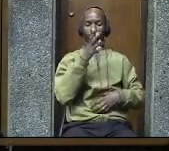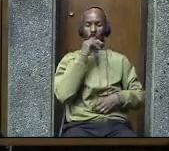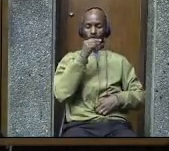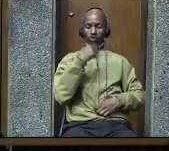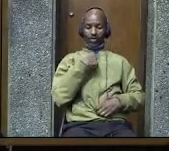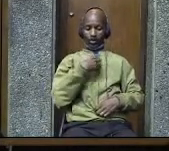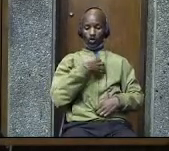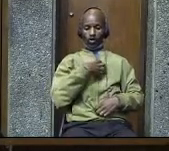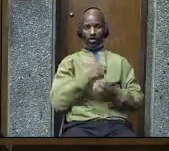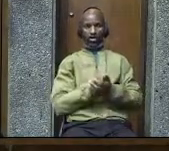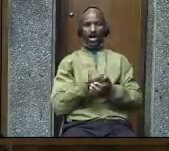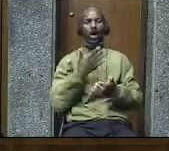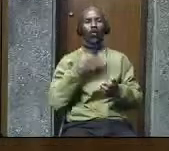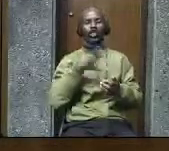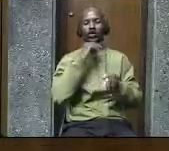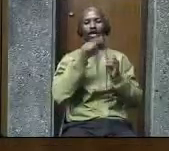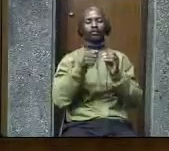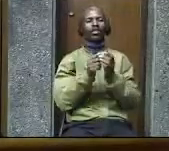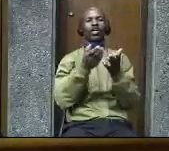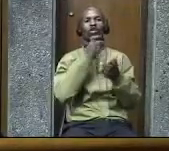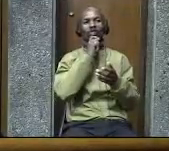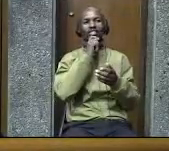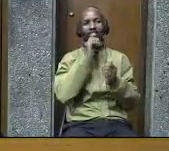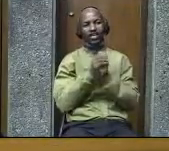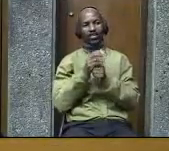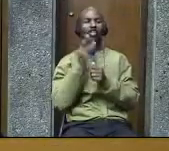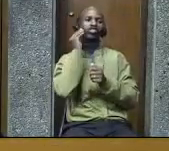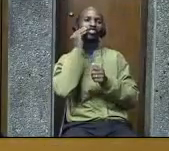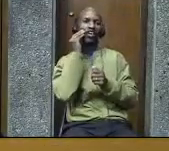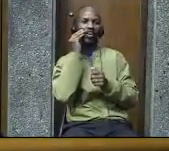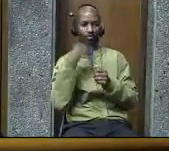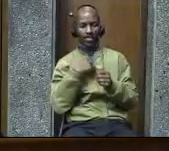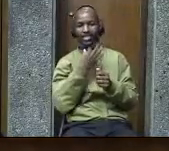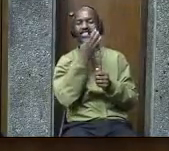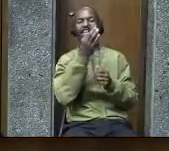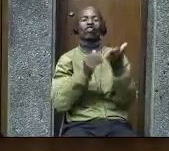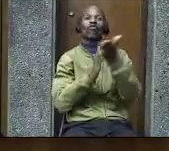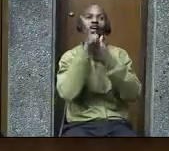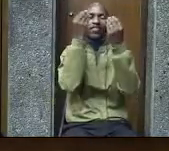ka ke tlo bua ka sesotho go ke ikutlo ga ha ke pote